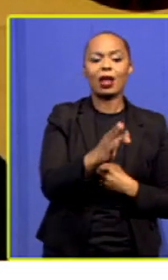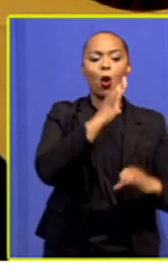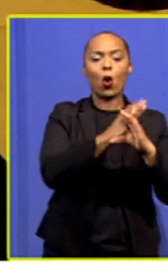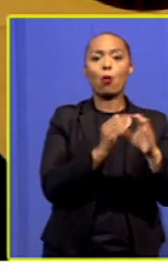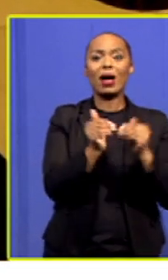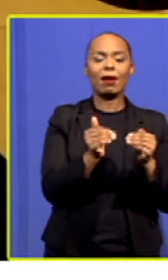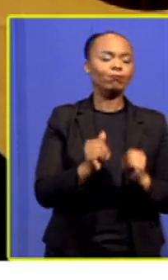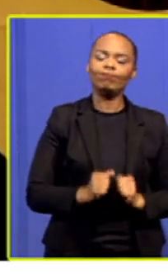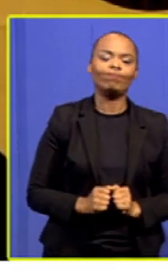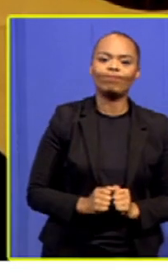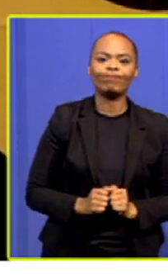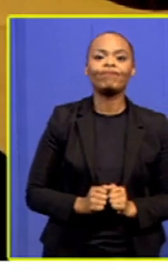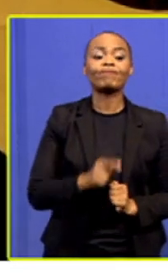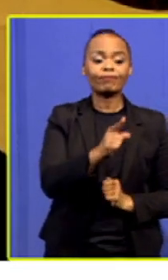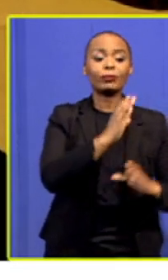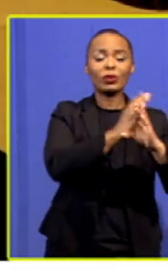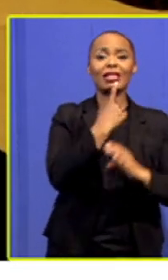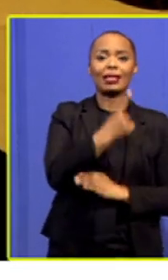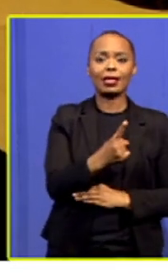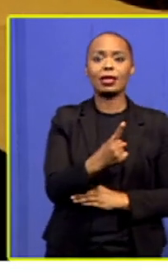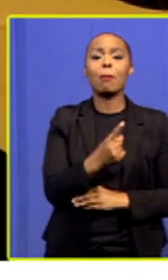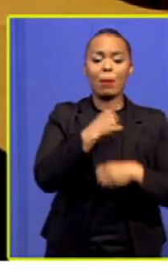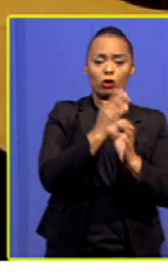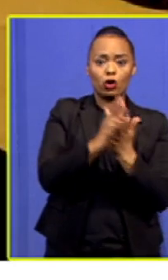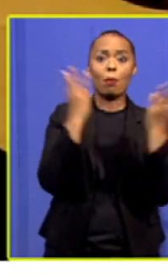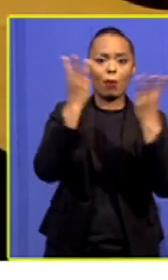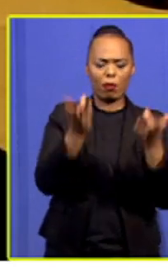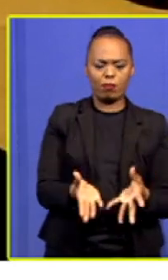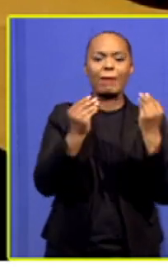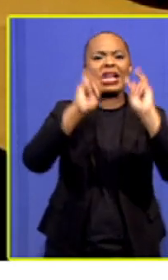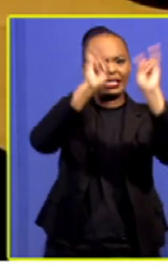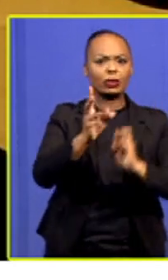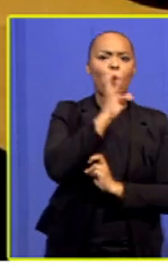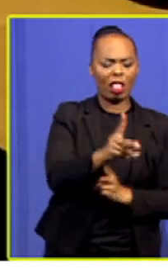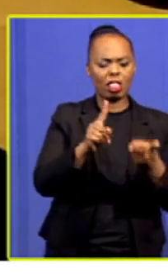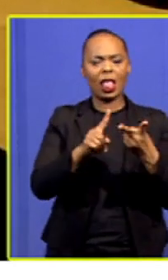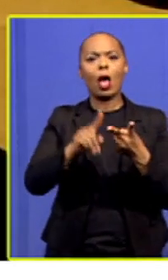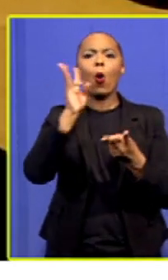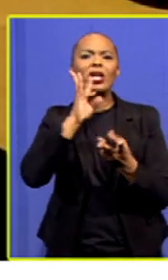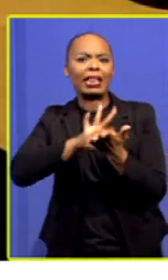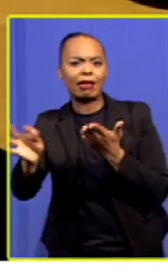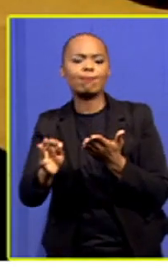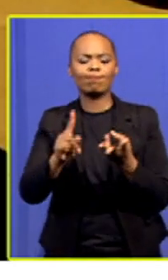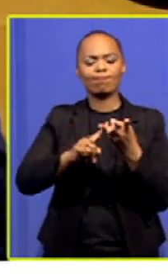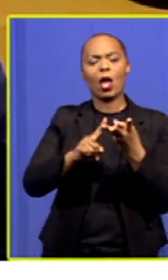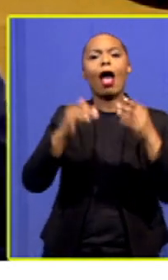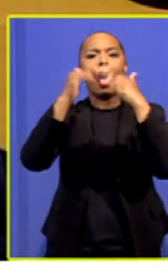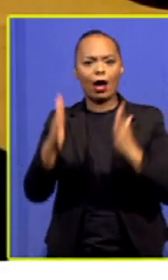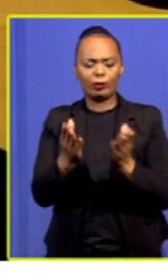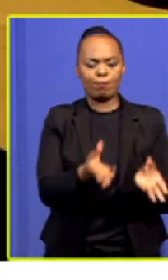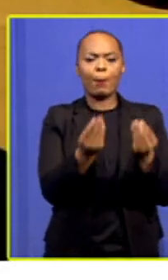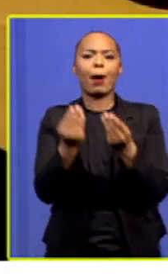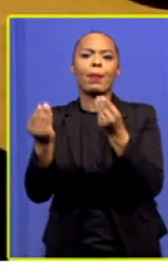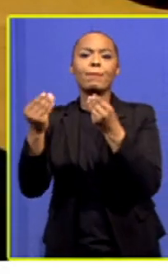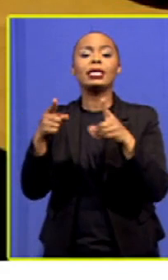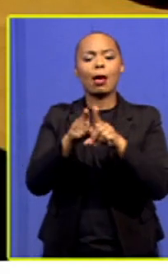that with them, they will ensure that people get electricity, they get clean water and houses, and they will ensure that, this